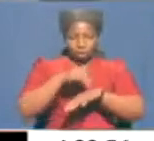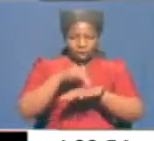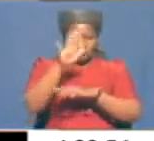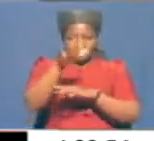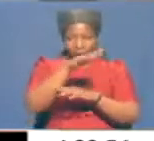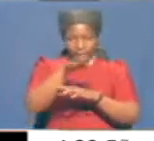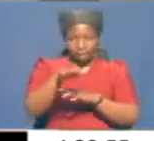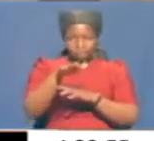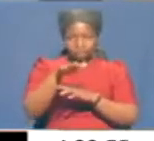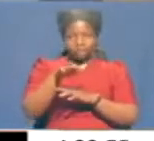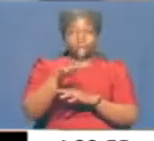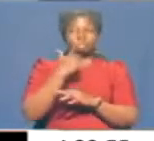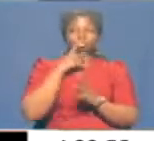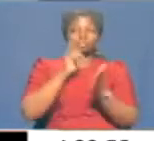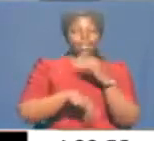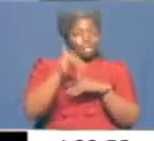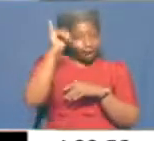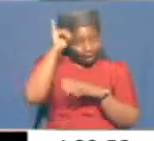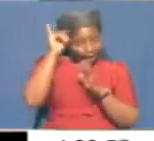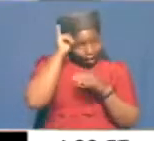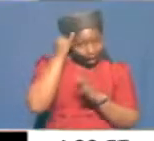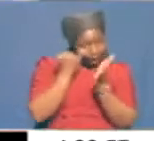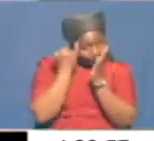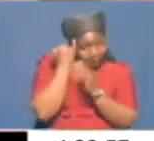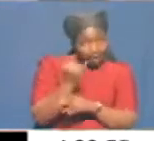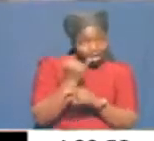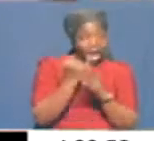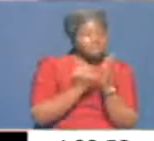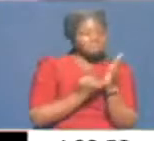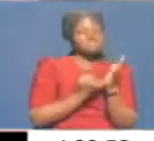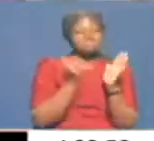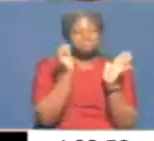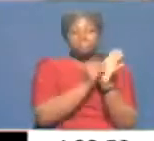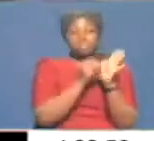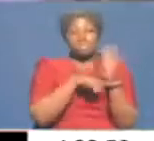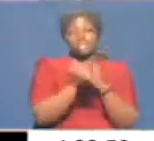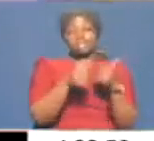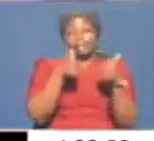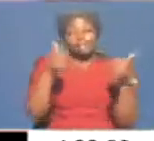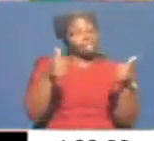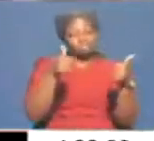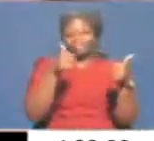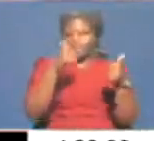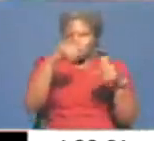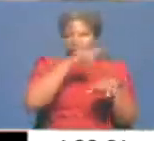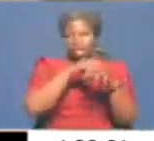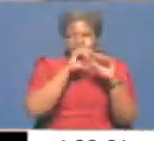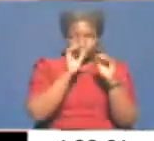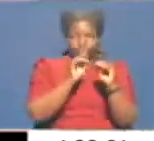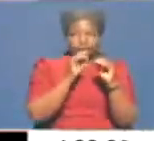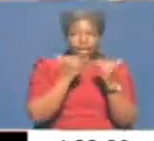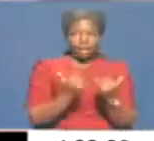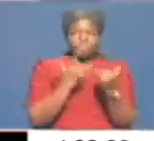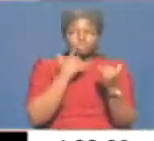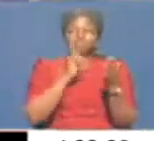was timely because residents want to settle and get title deeds. A large section of Hola town is reportedly owned by